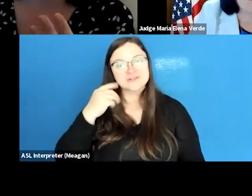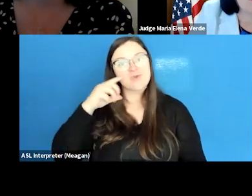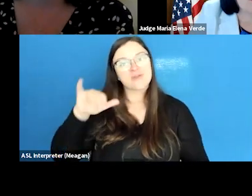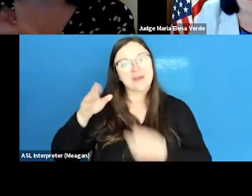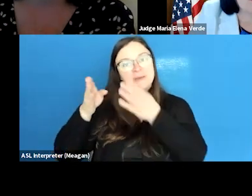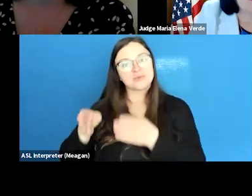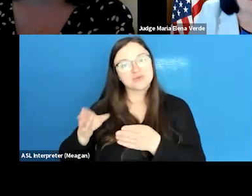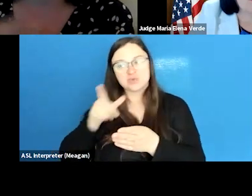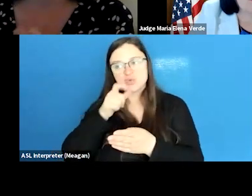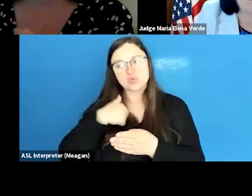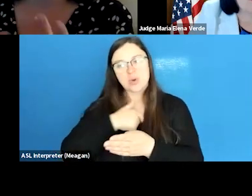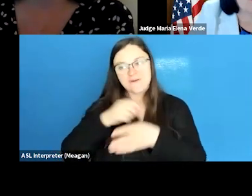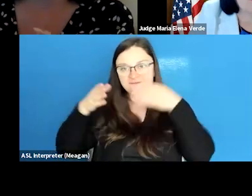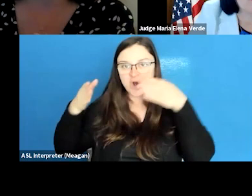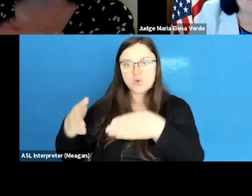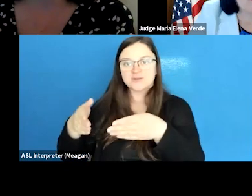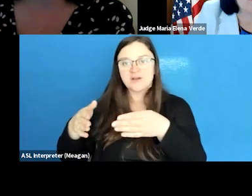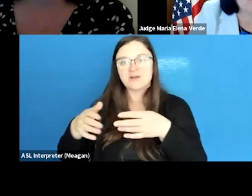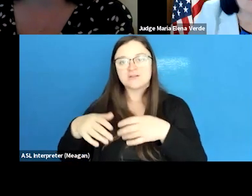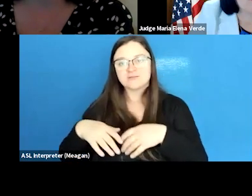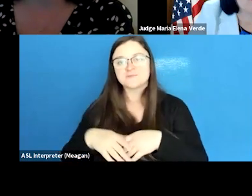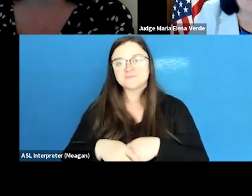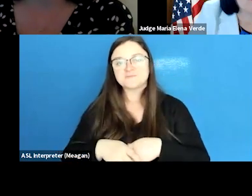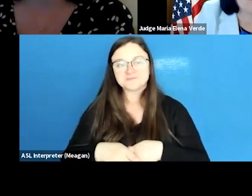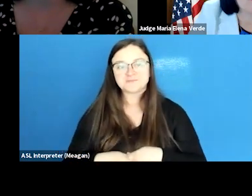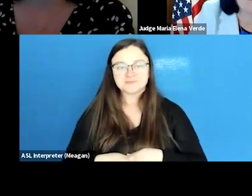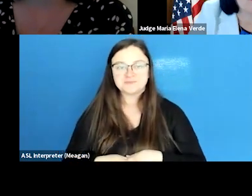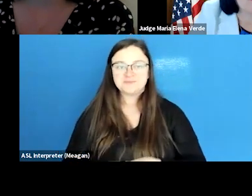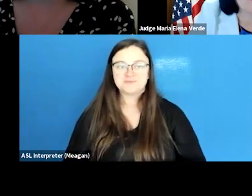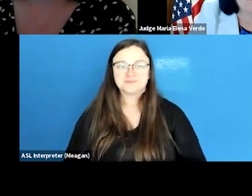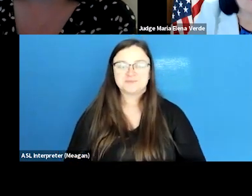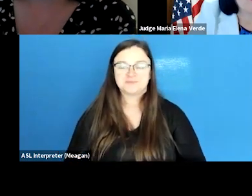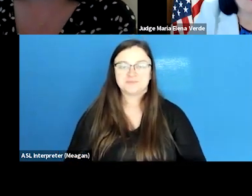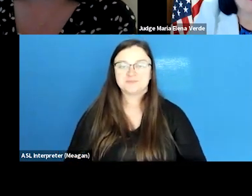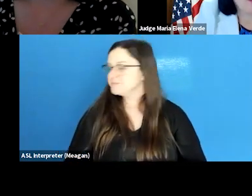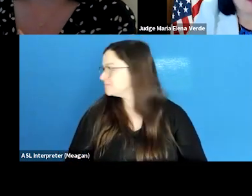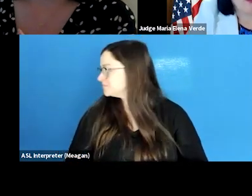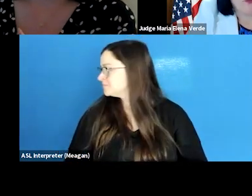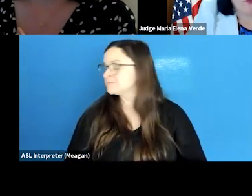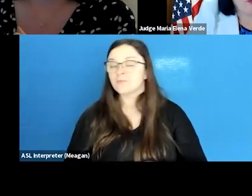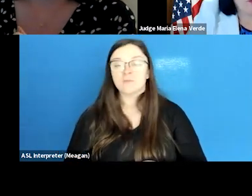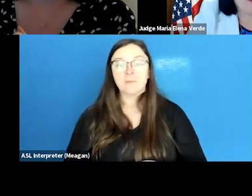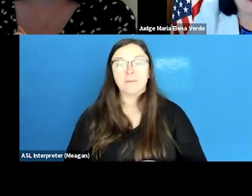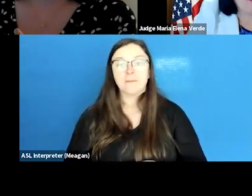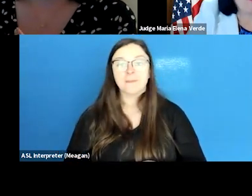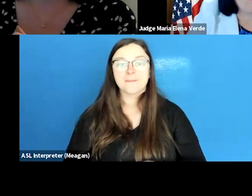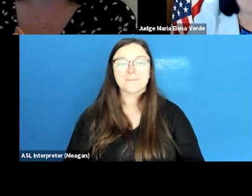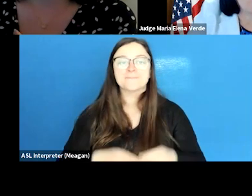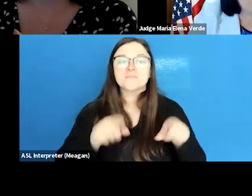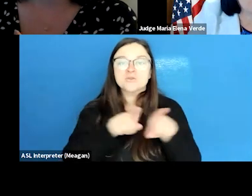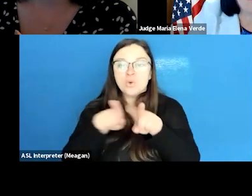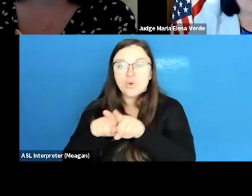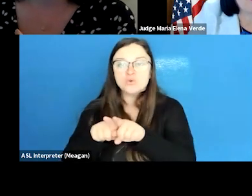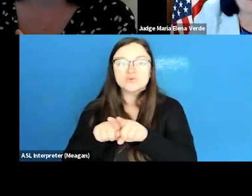that we are really focused on, or who might be our drug court participant. There's also these really